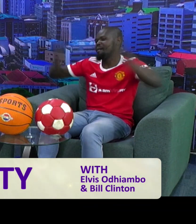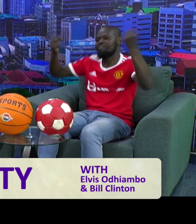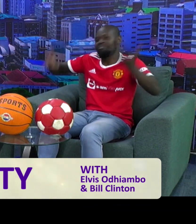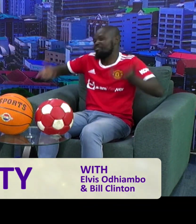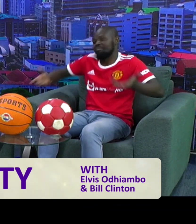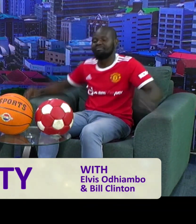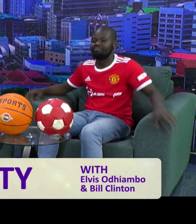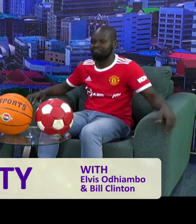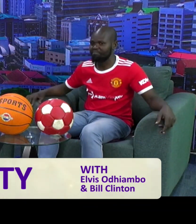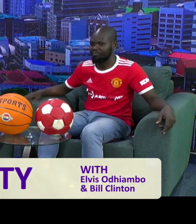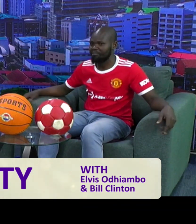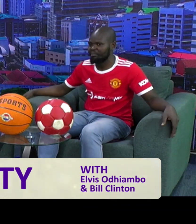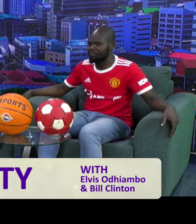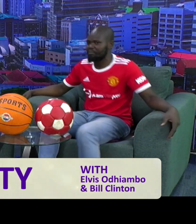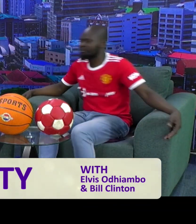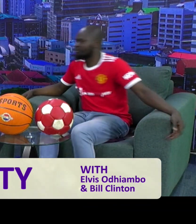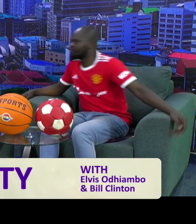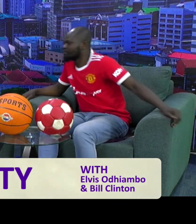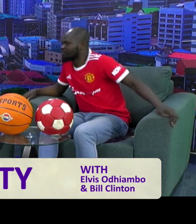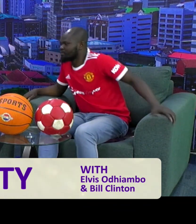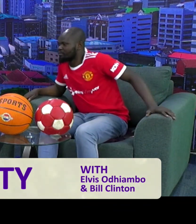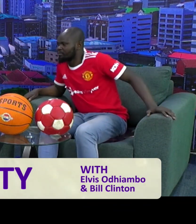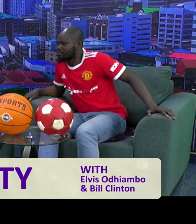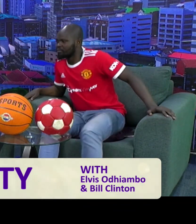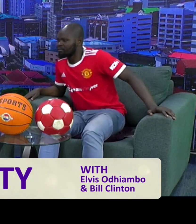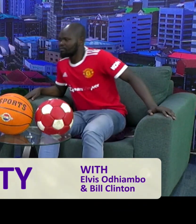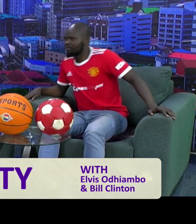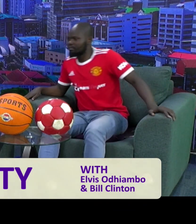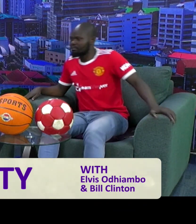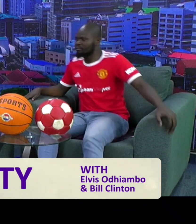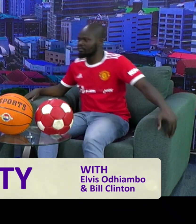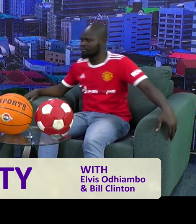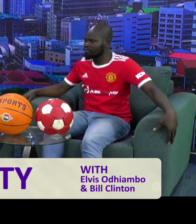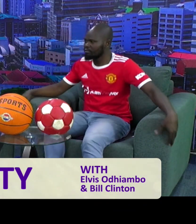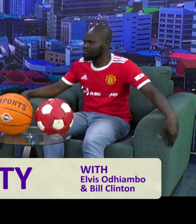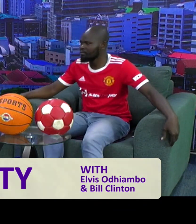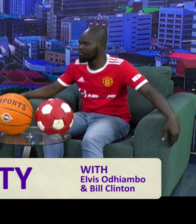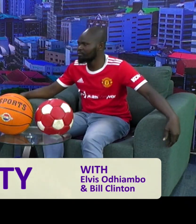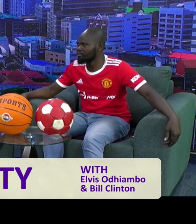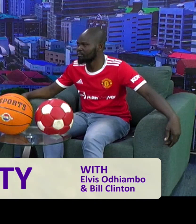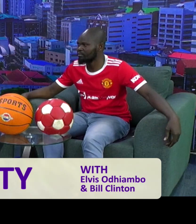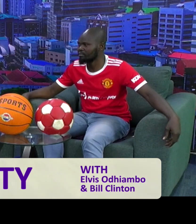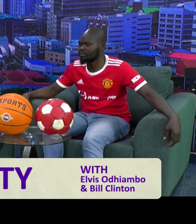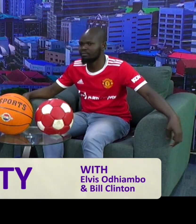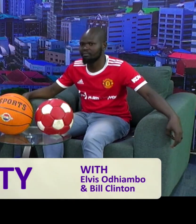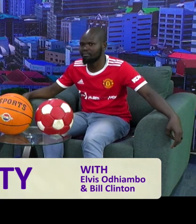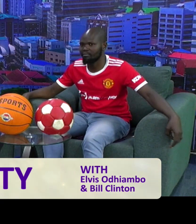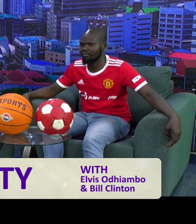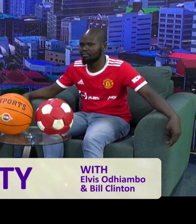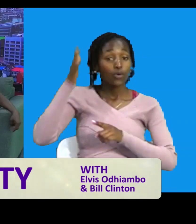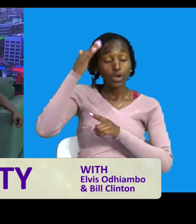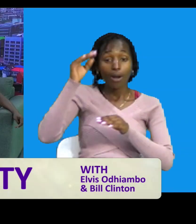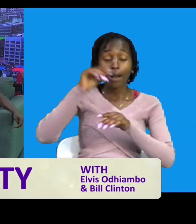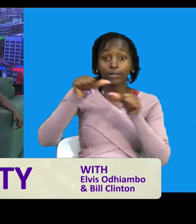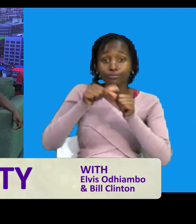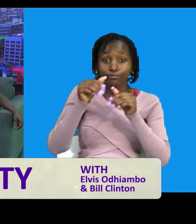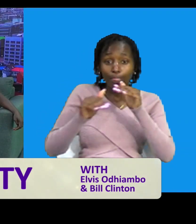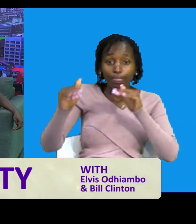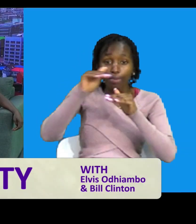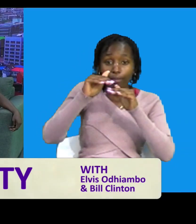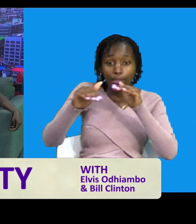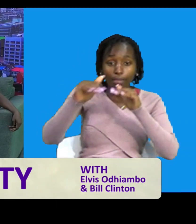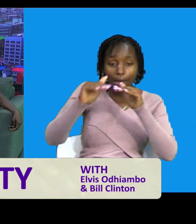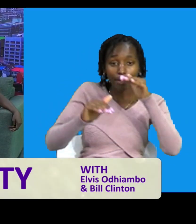we really support and congratulate them. But about taking the cup, we are not that sure. Talking about playing catch-up, Gor Mahia are playing Tusker